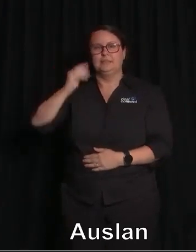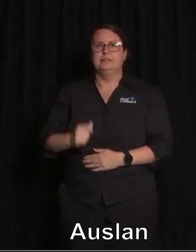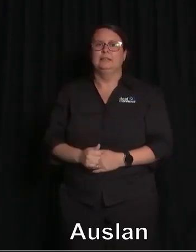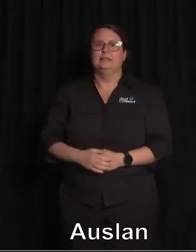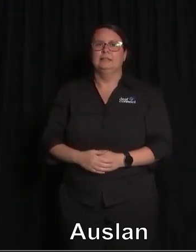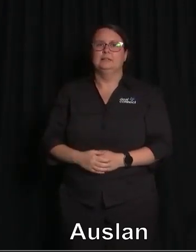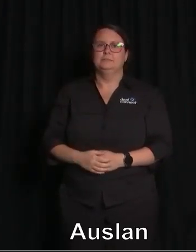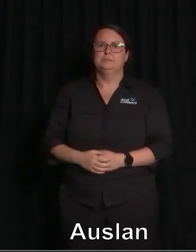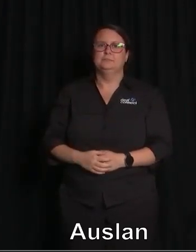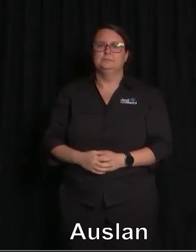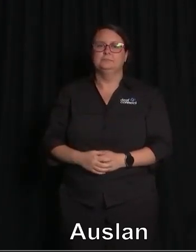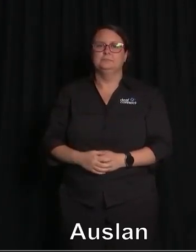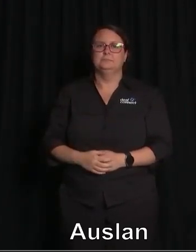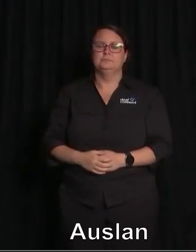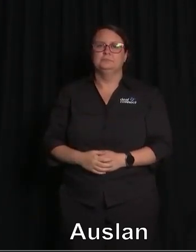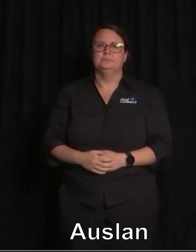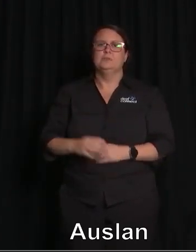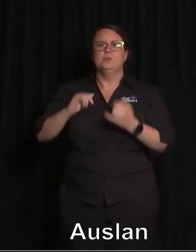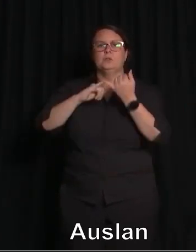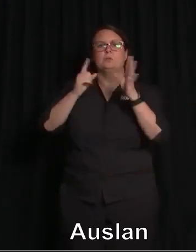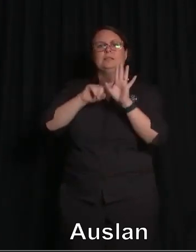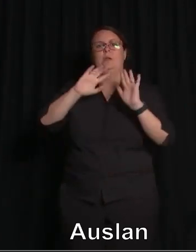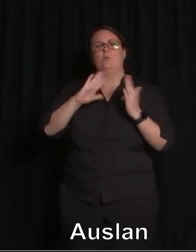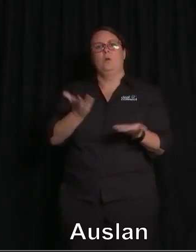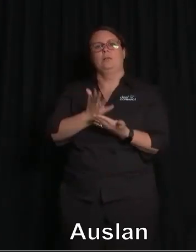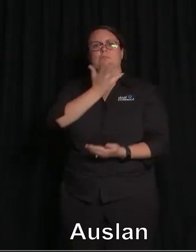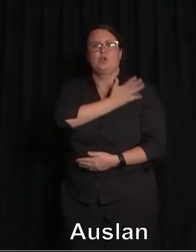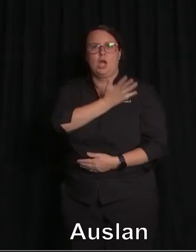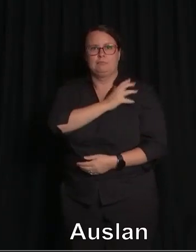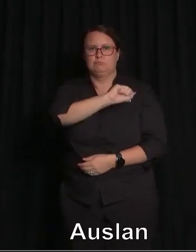WorldPride, and especially to the team at Sydney